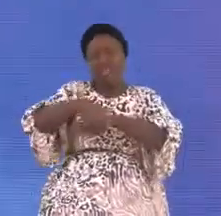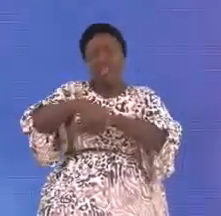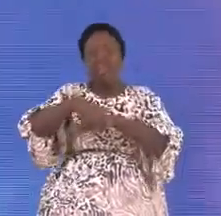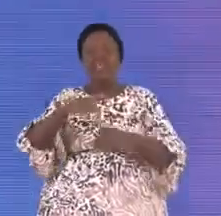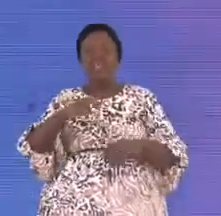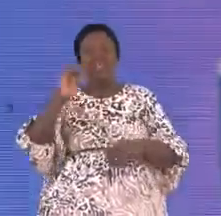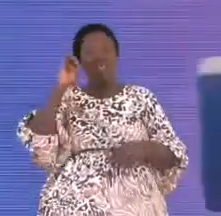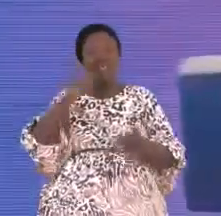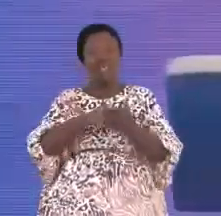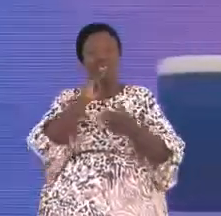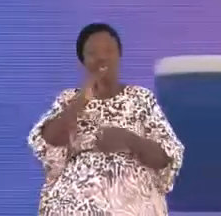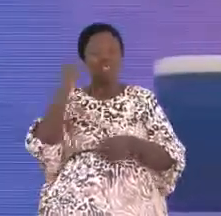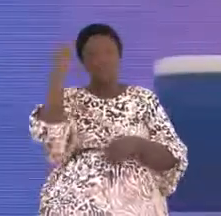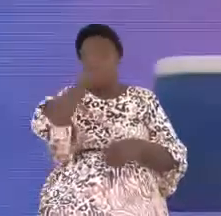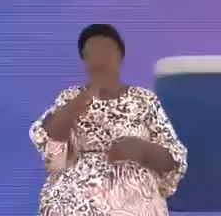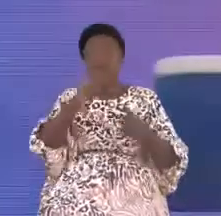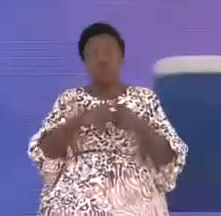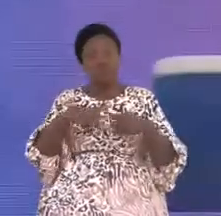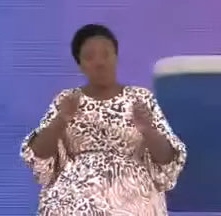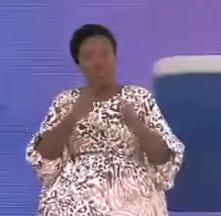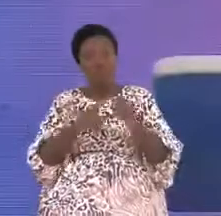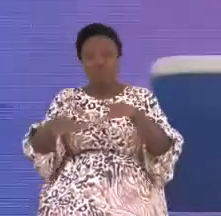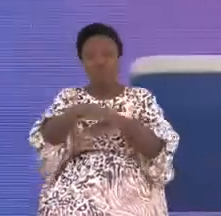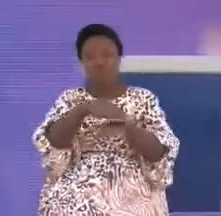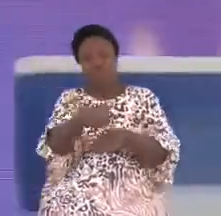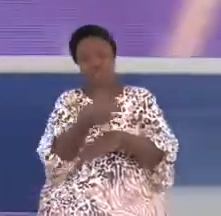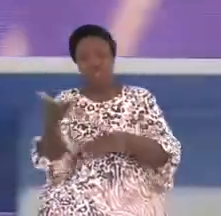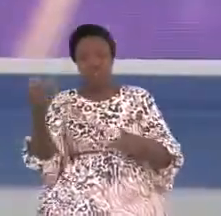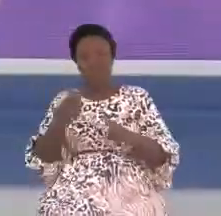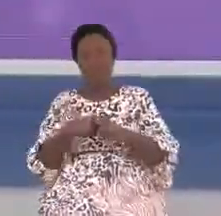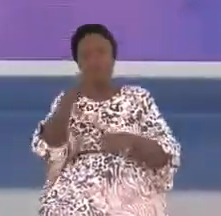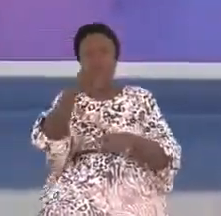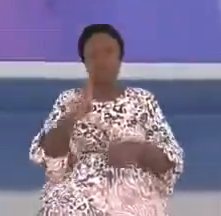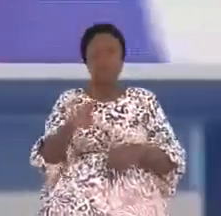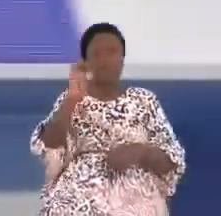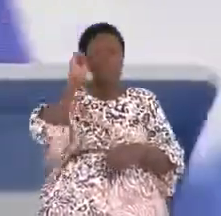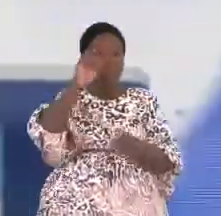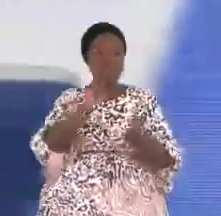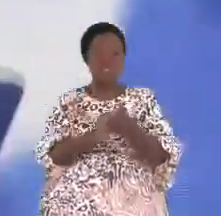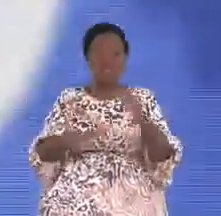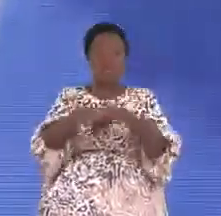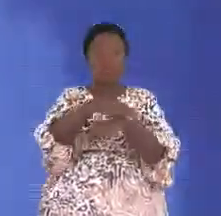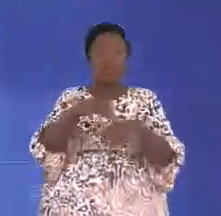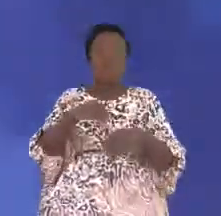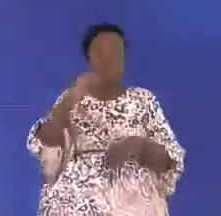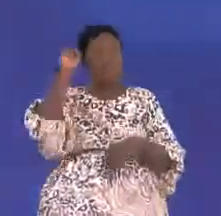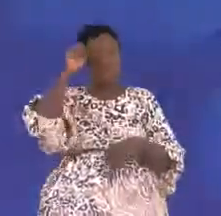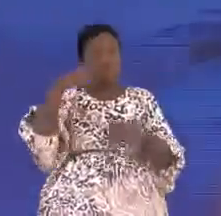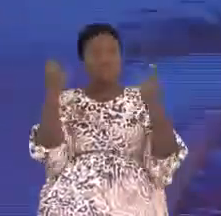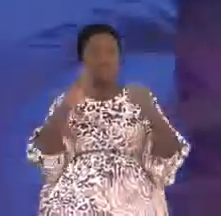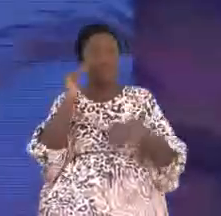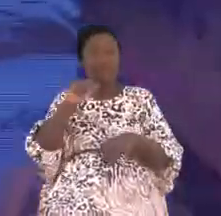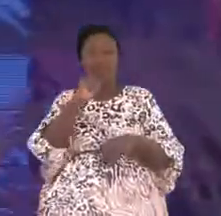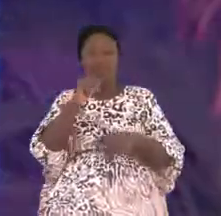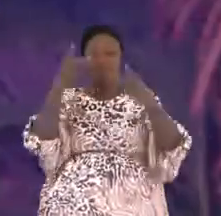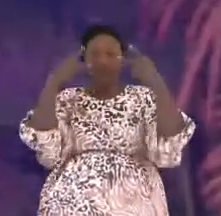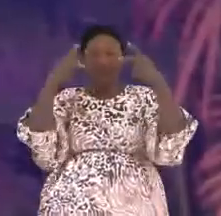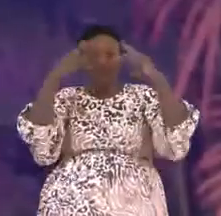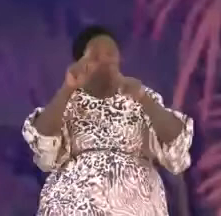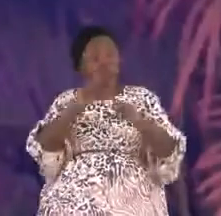foolish to try to cover anything from god he that covereth his sins shall not prosper